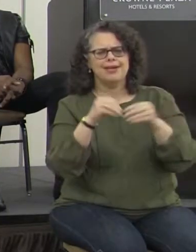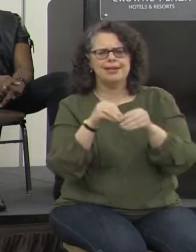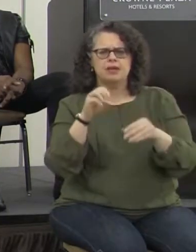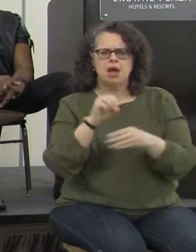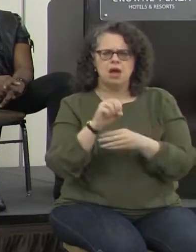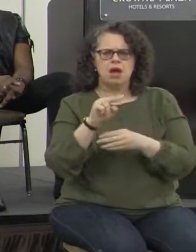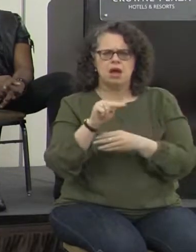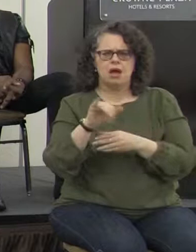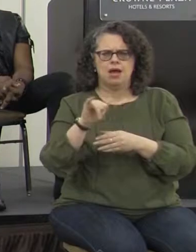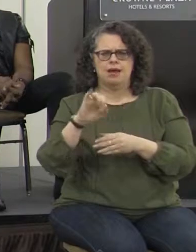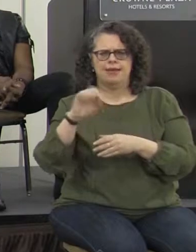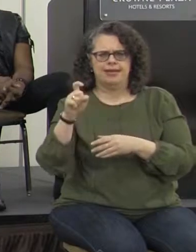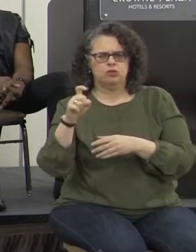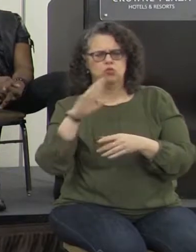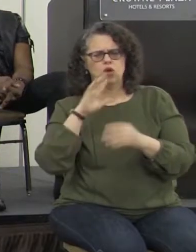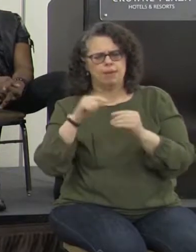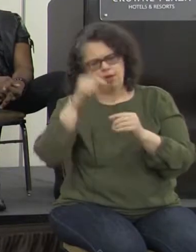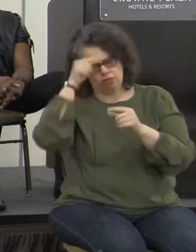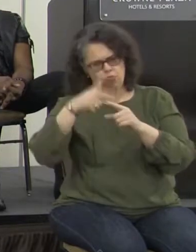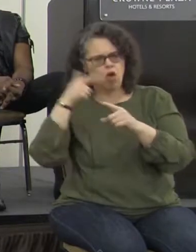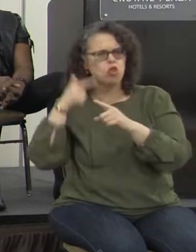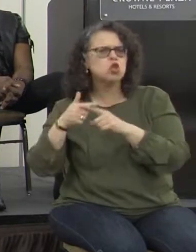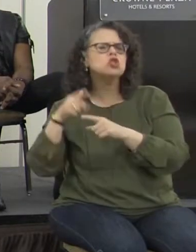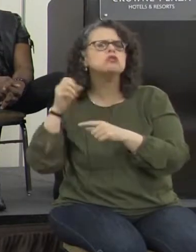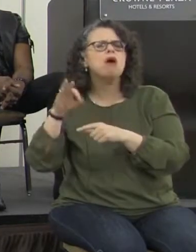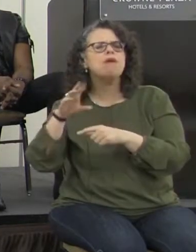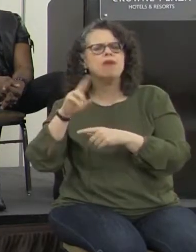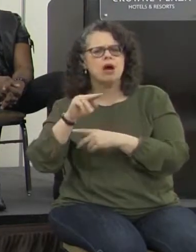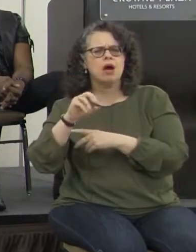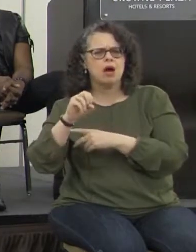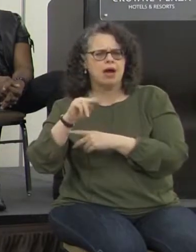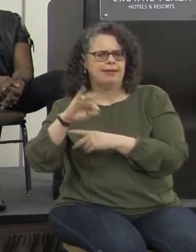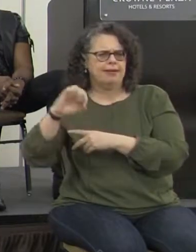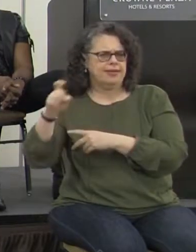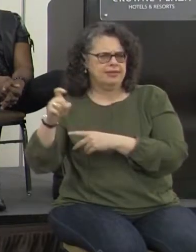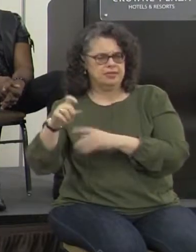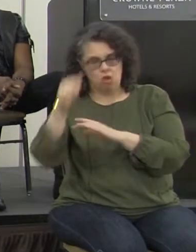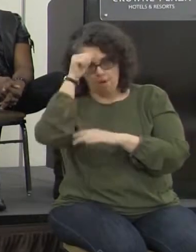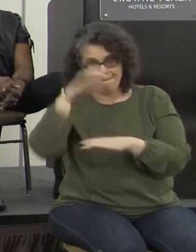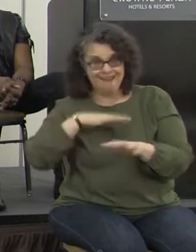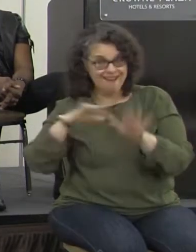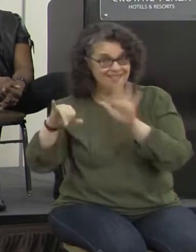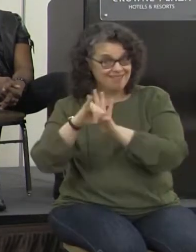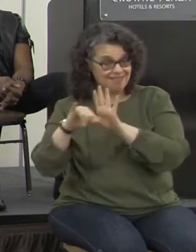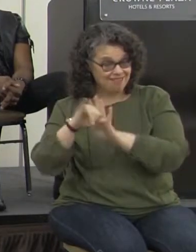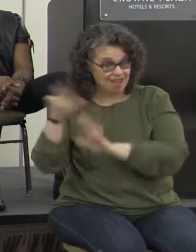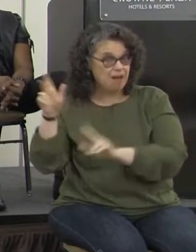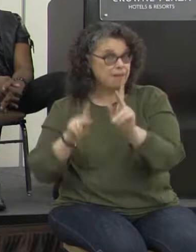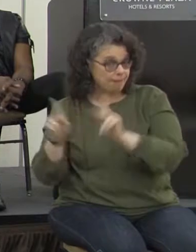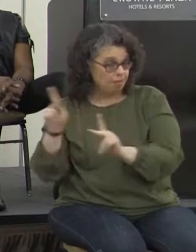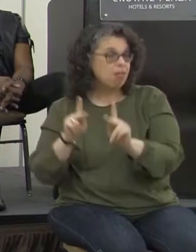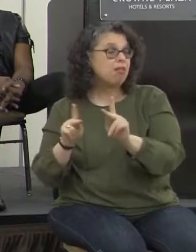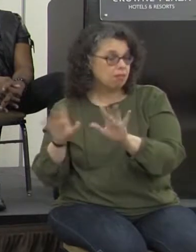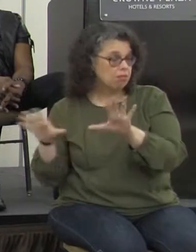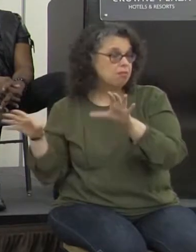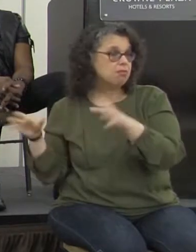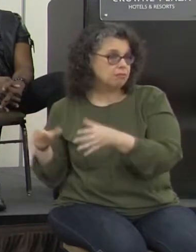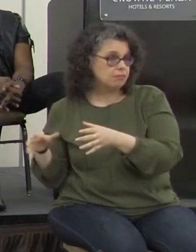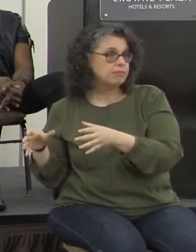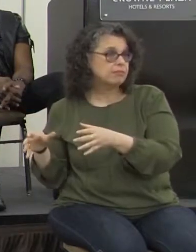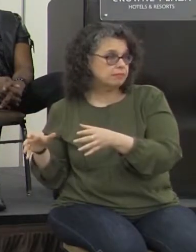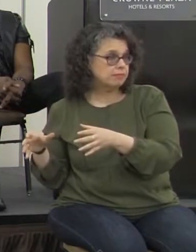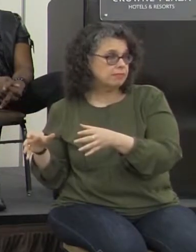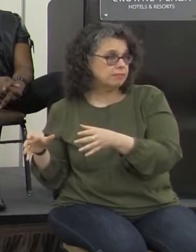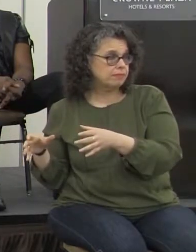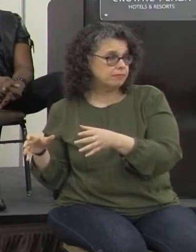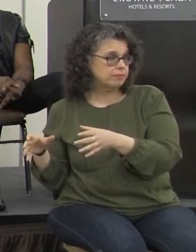about the Brothers of Onyx, these are male identified people. So I mean, that was